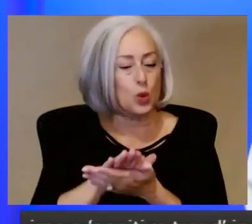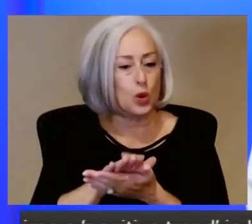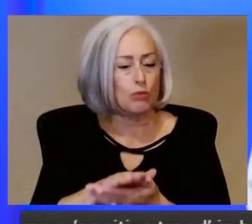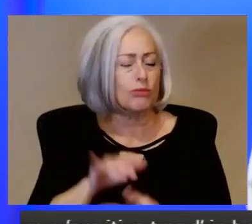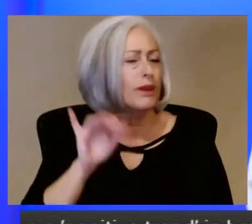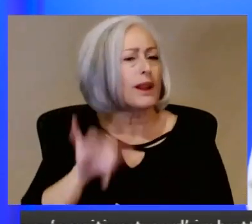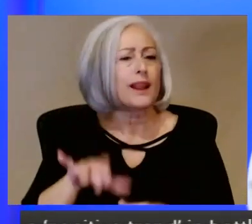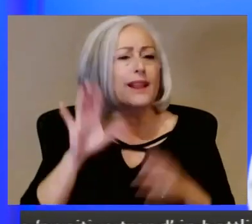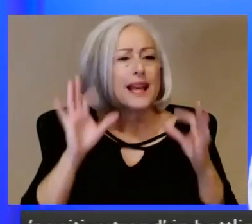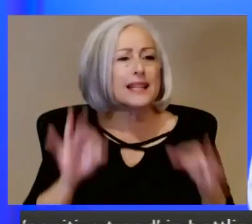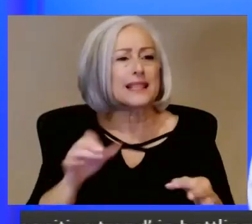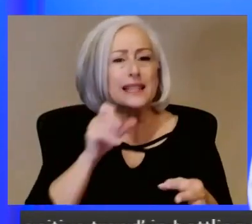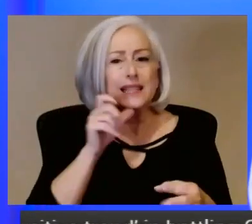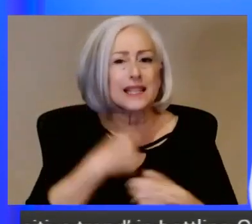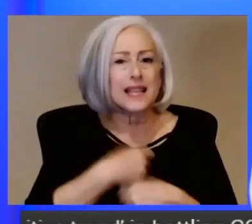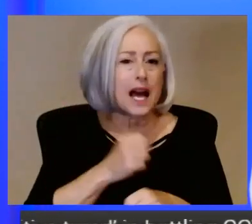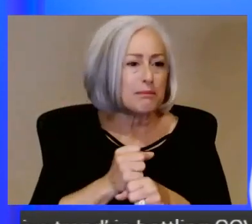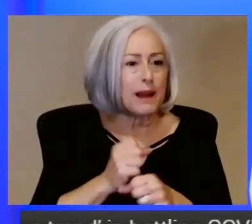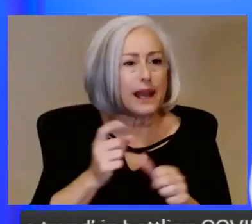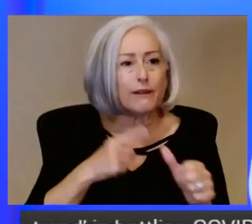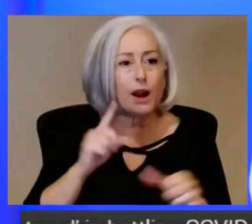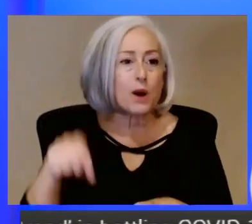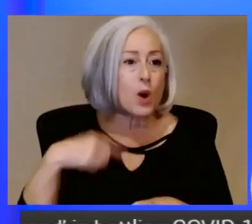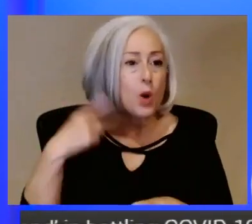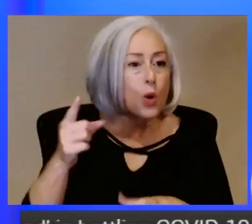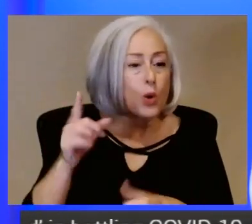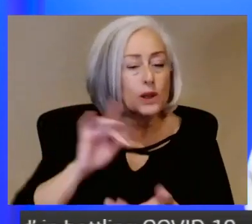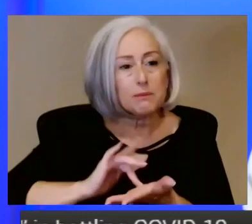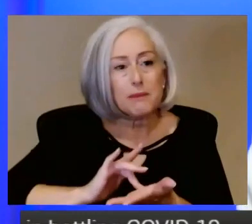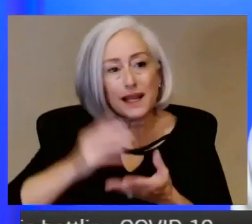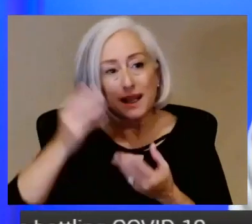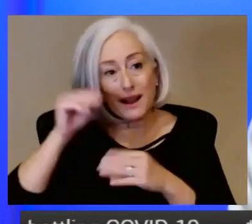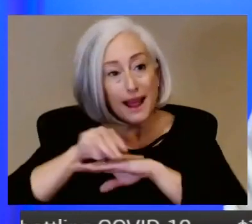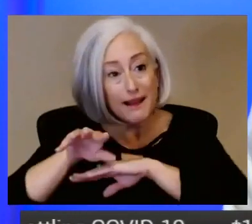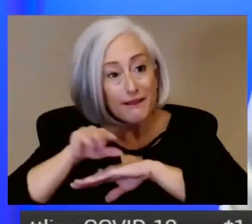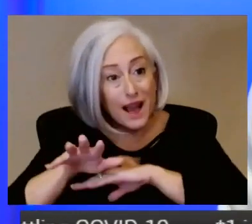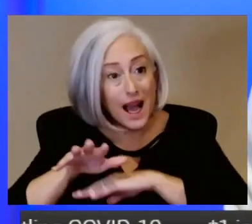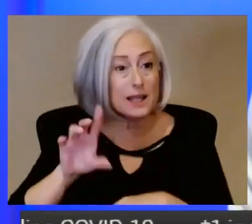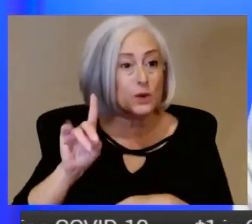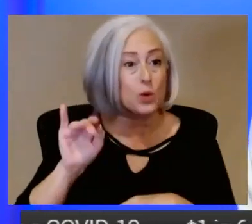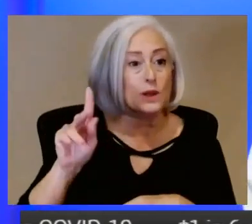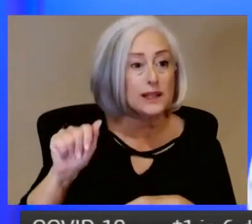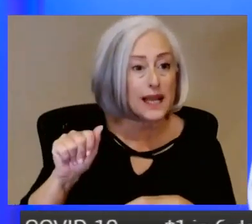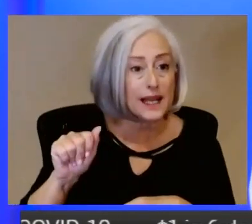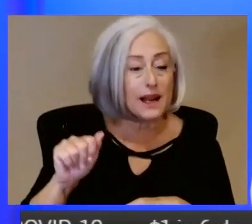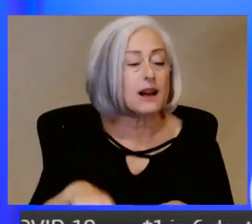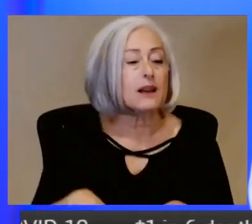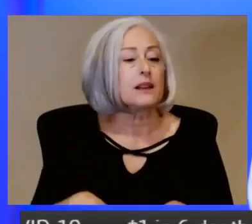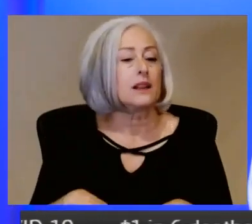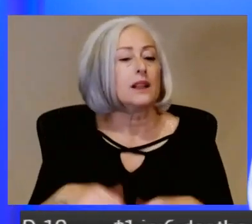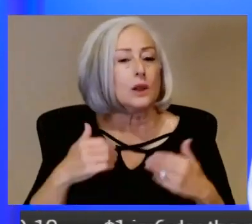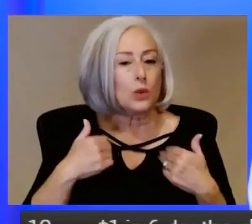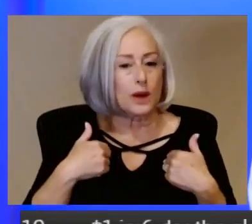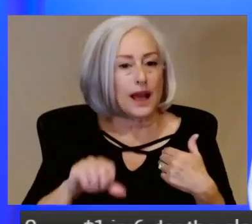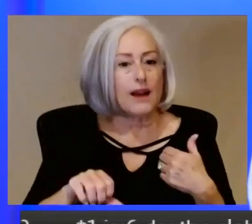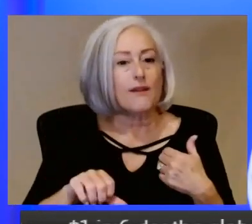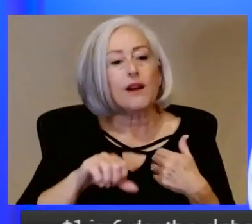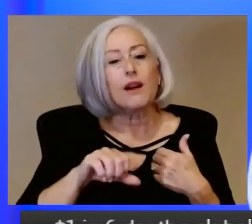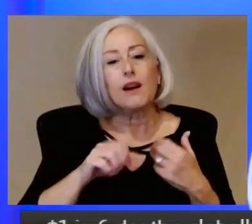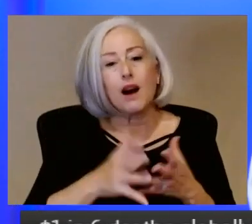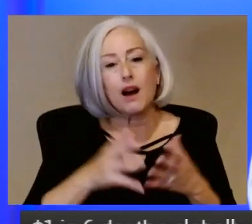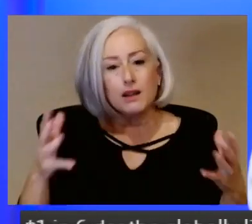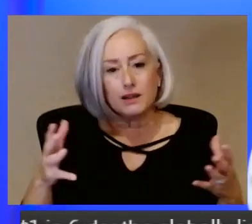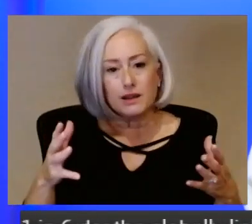on medical advice and medical data, but other things as well. And we know there's a lot of vitriol against masking.